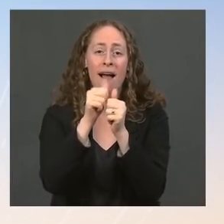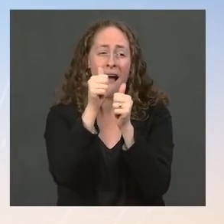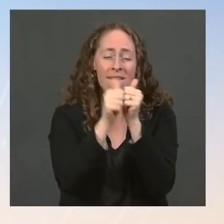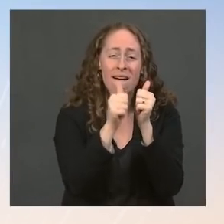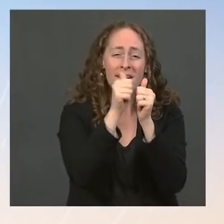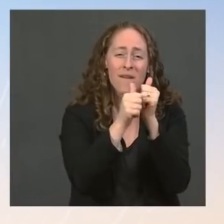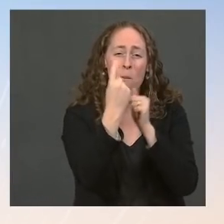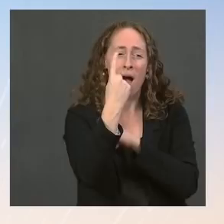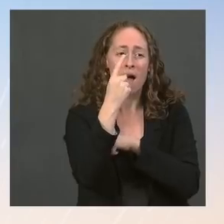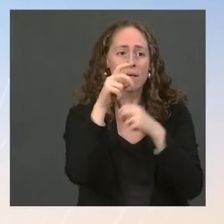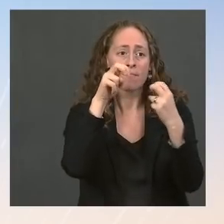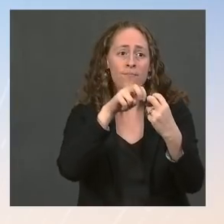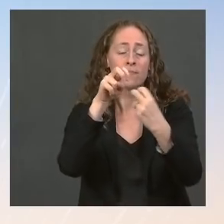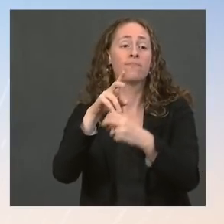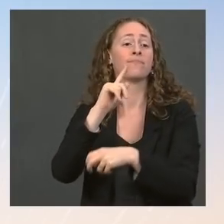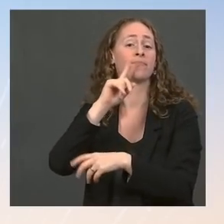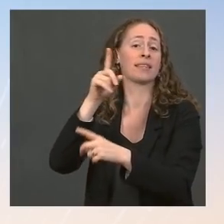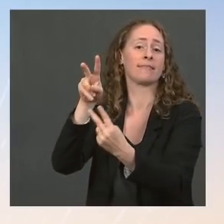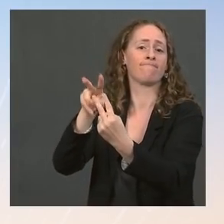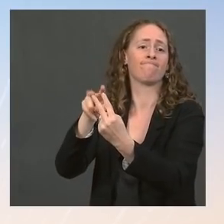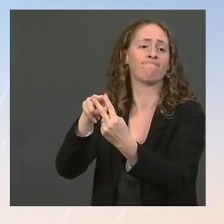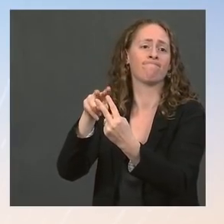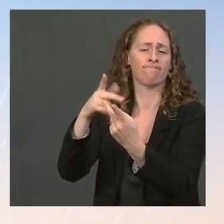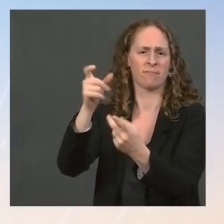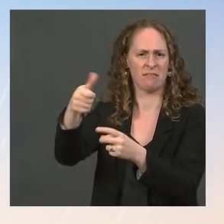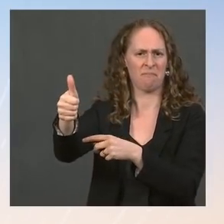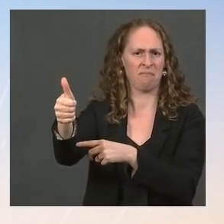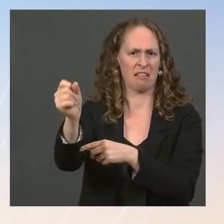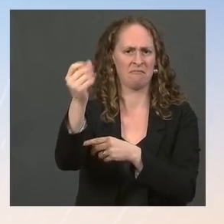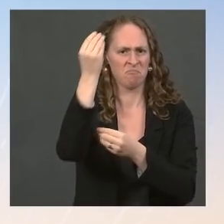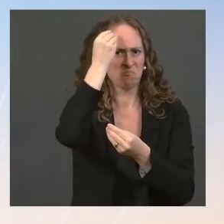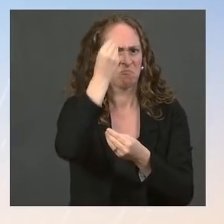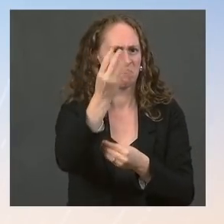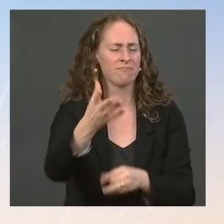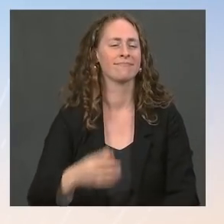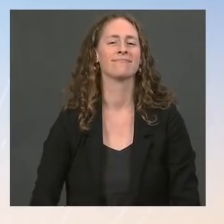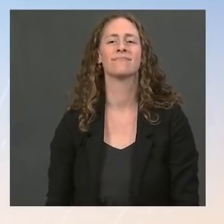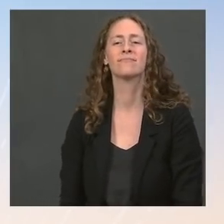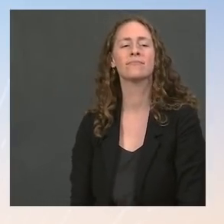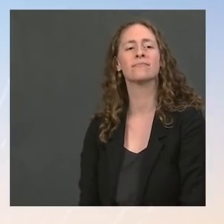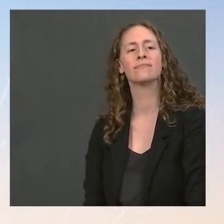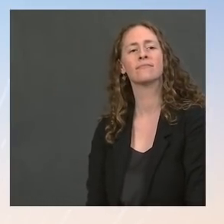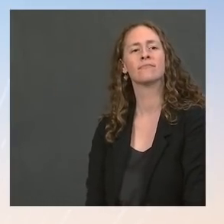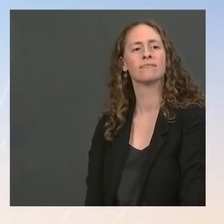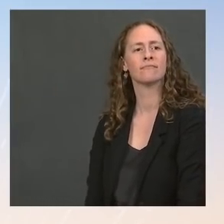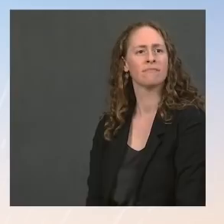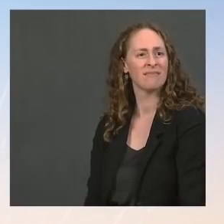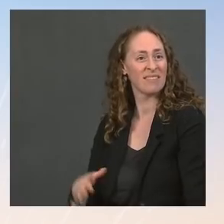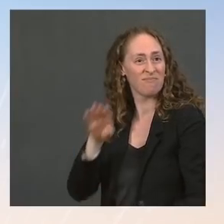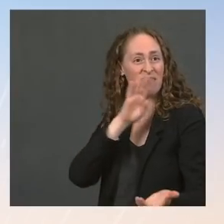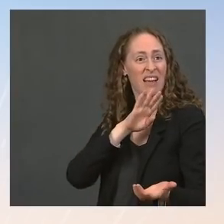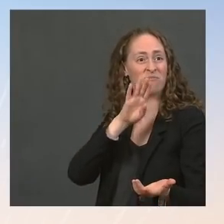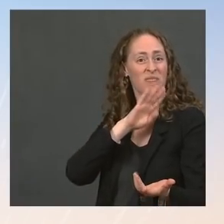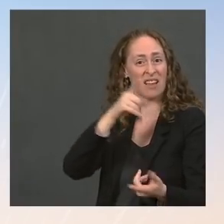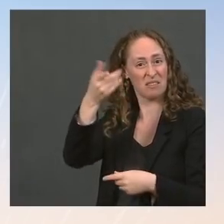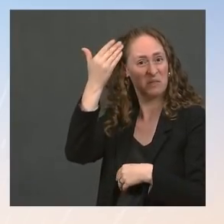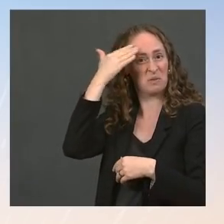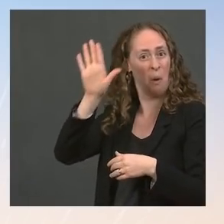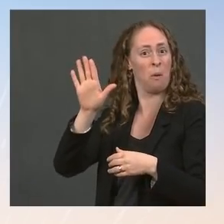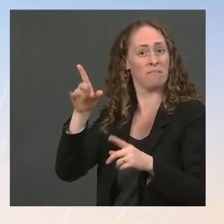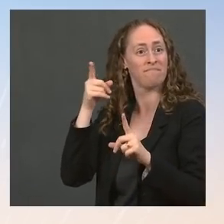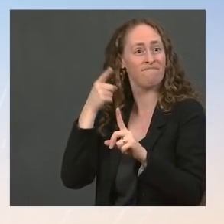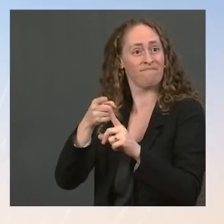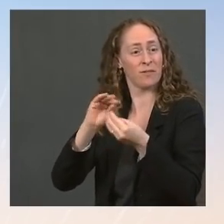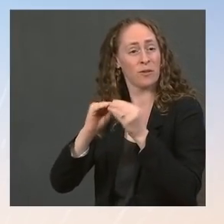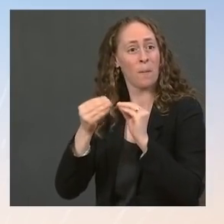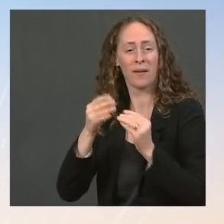leave it to them to describe what they're comfortable with. Frustration here that you really don't know what their bottom line is. Well, that's part of the